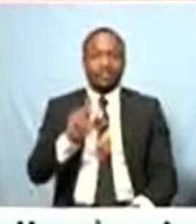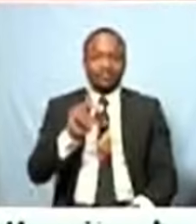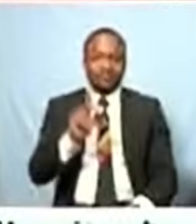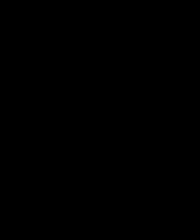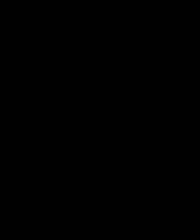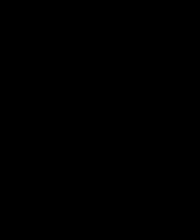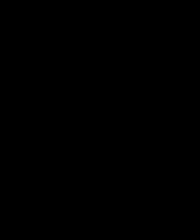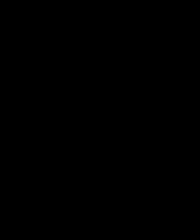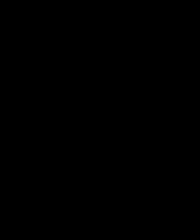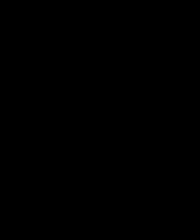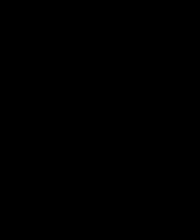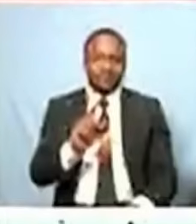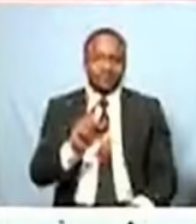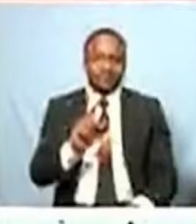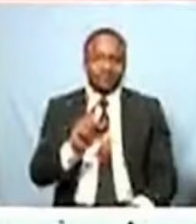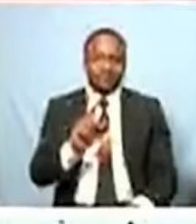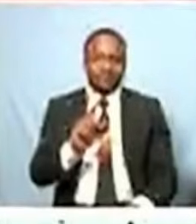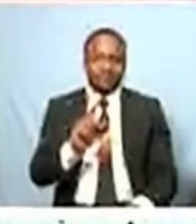Mount.